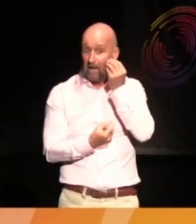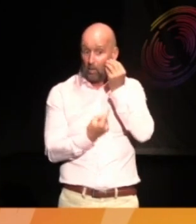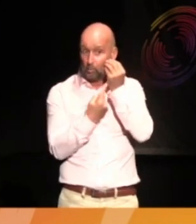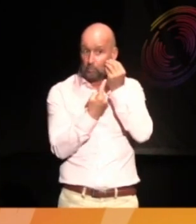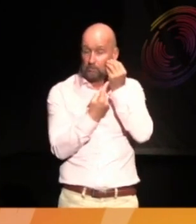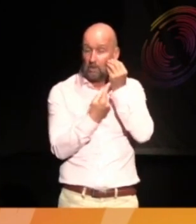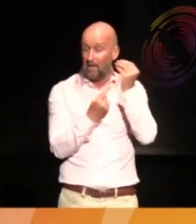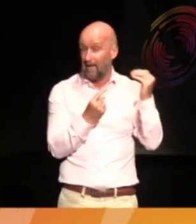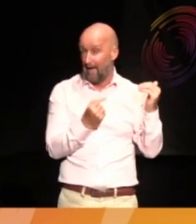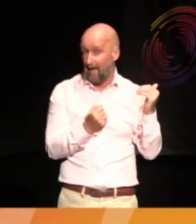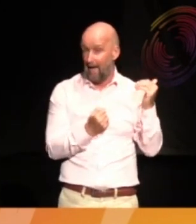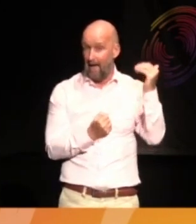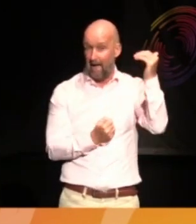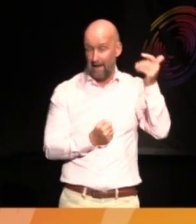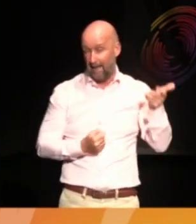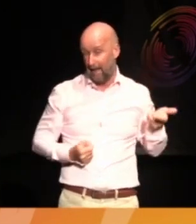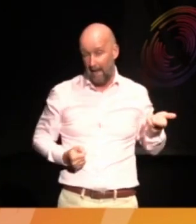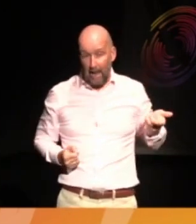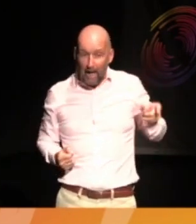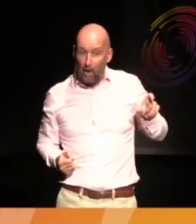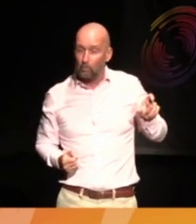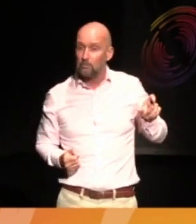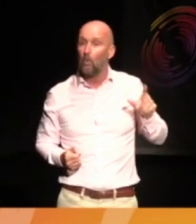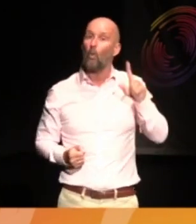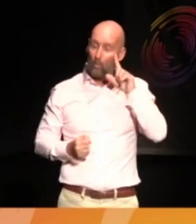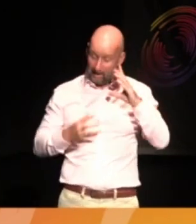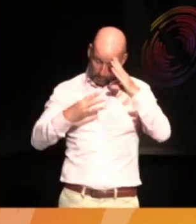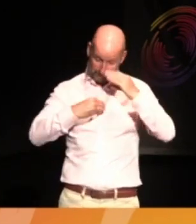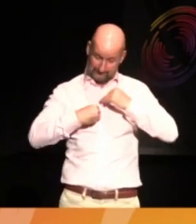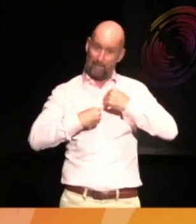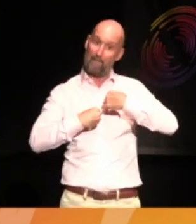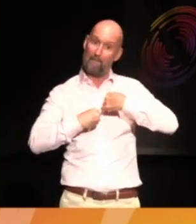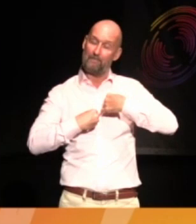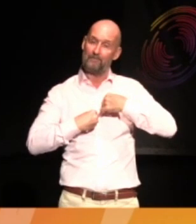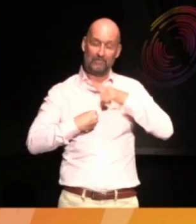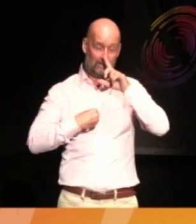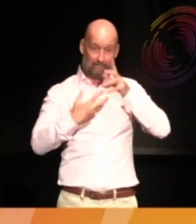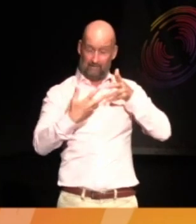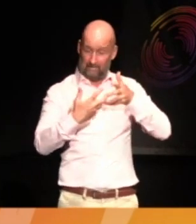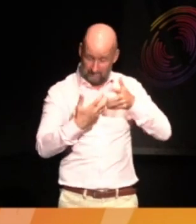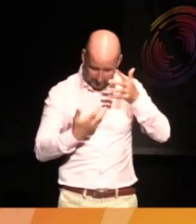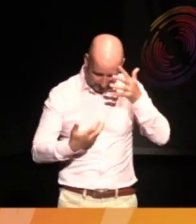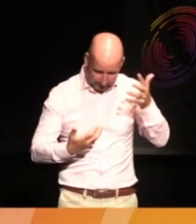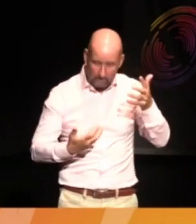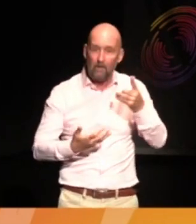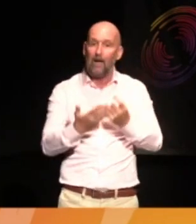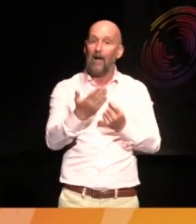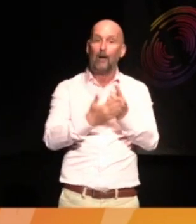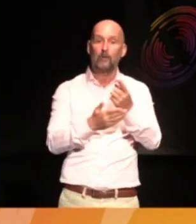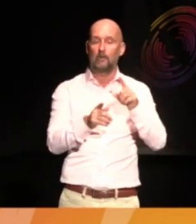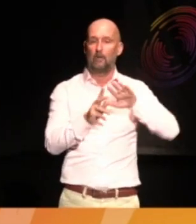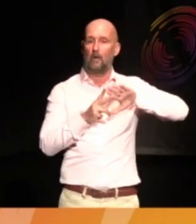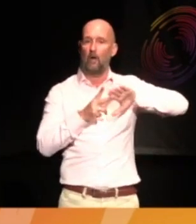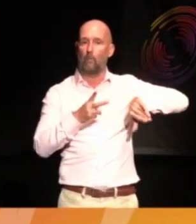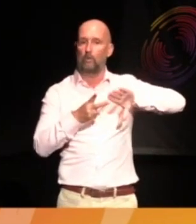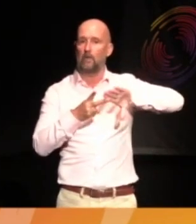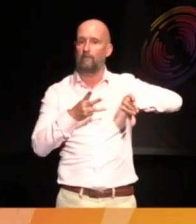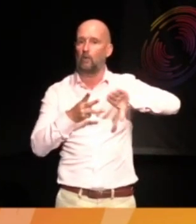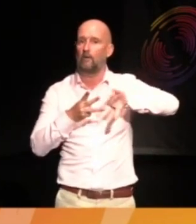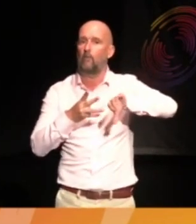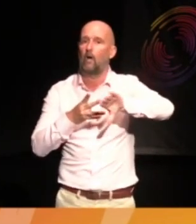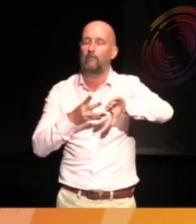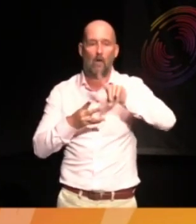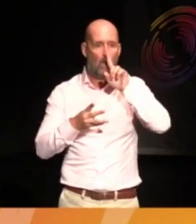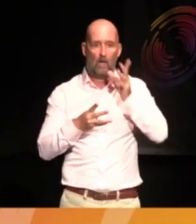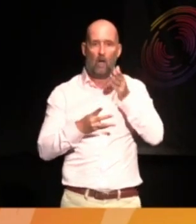much more heightened and amplified, and it can be quite an overwhelming experience. So what would happen is you would avoid those kinds of places. You feel like you